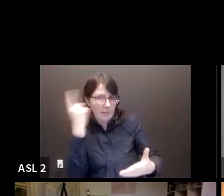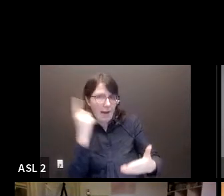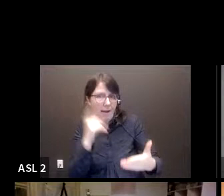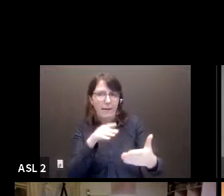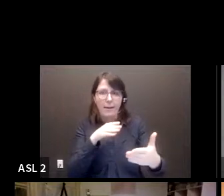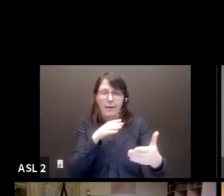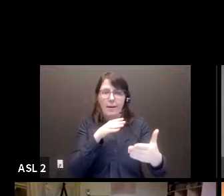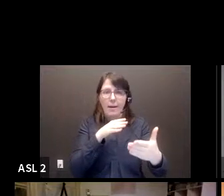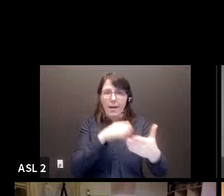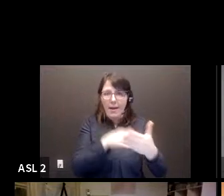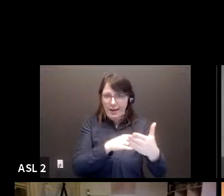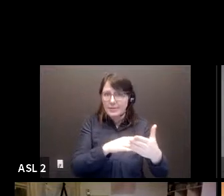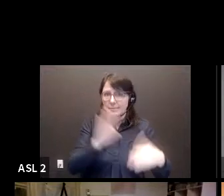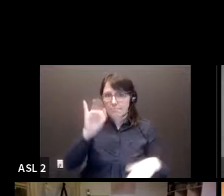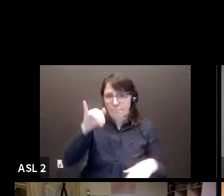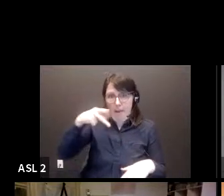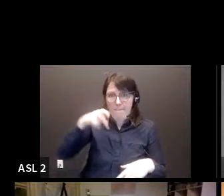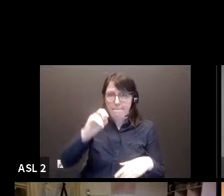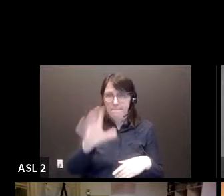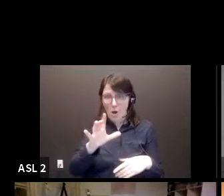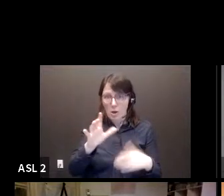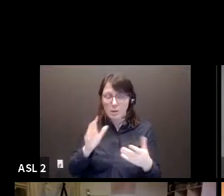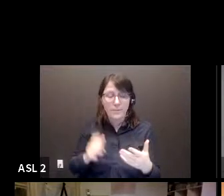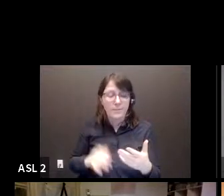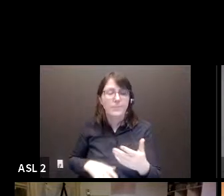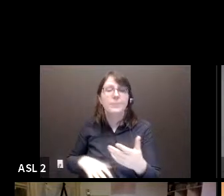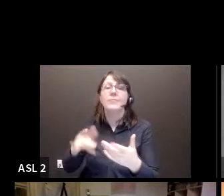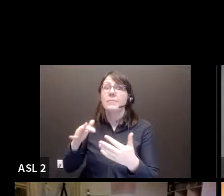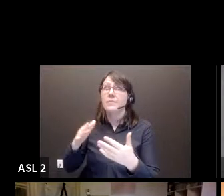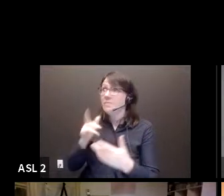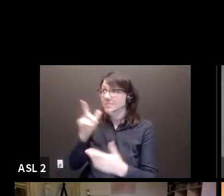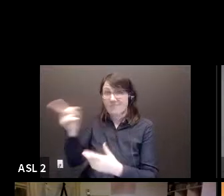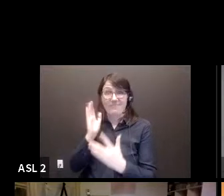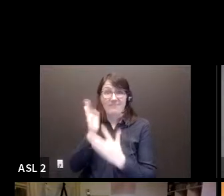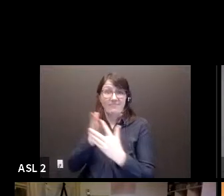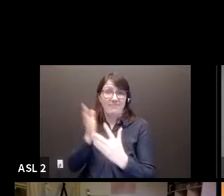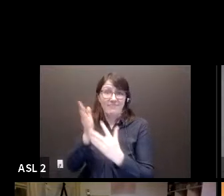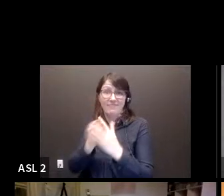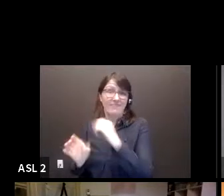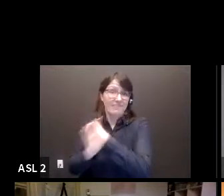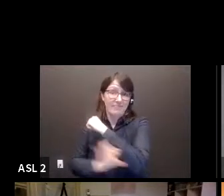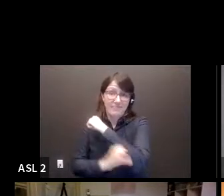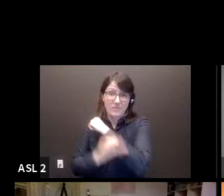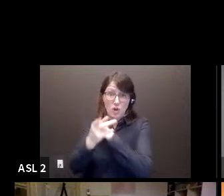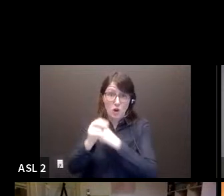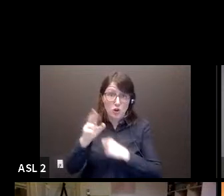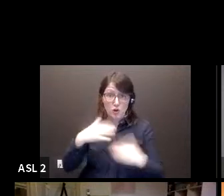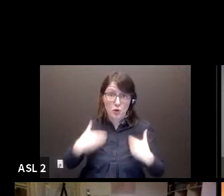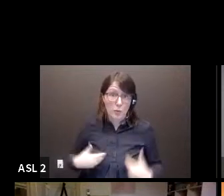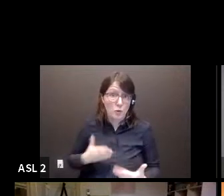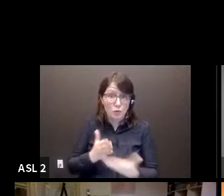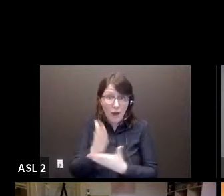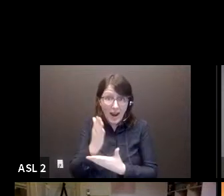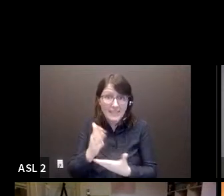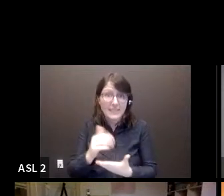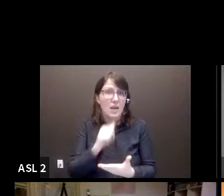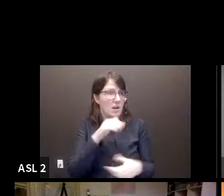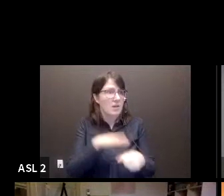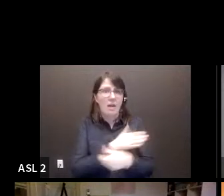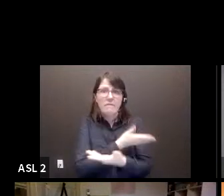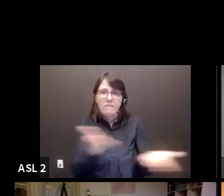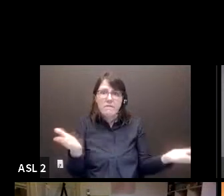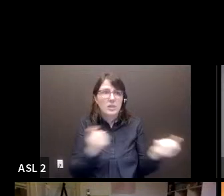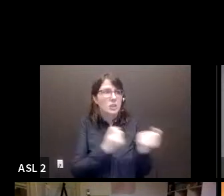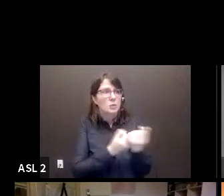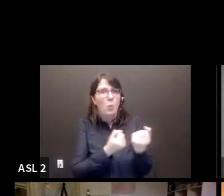violence and harassment charter and human rights breaches inadequate social safety net inappropriate supports for mental